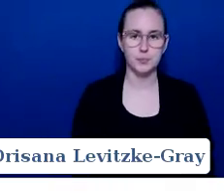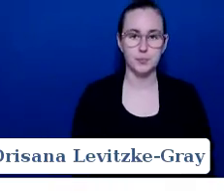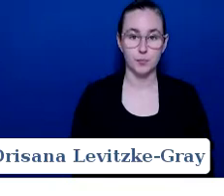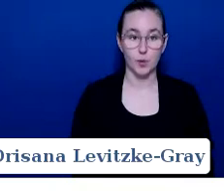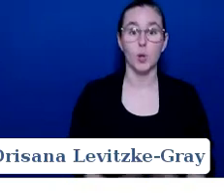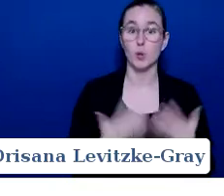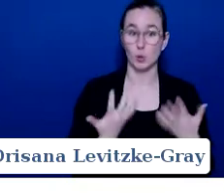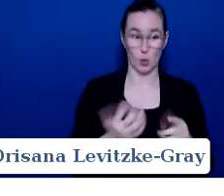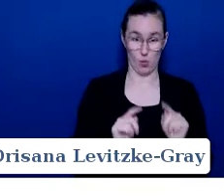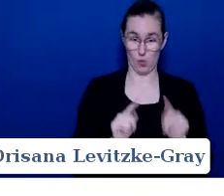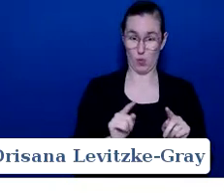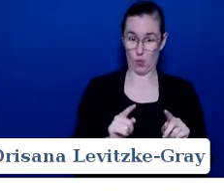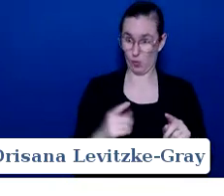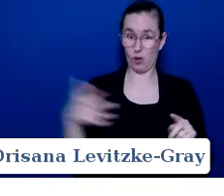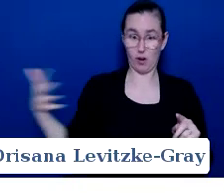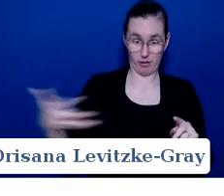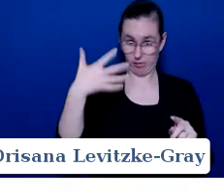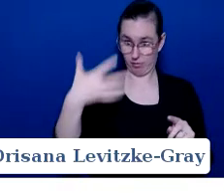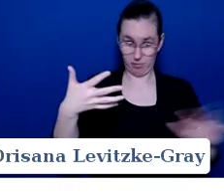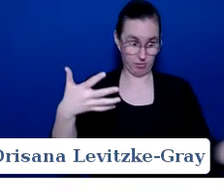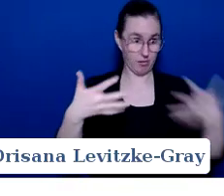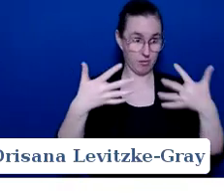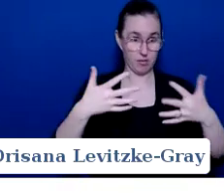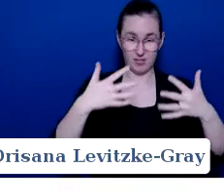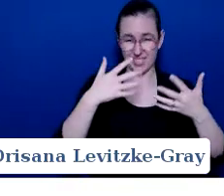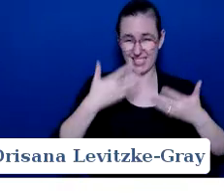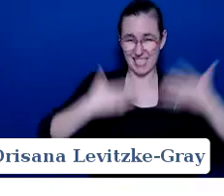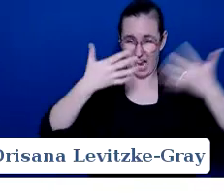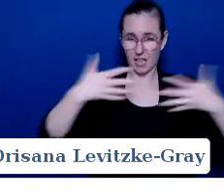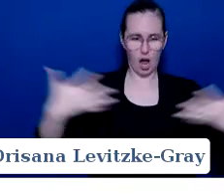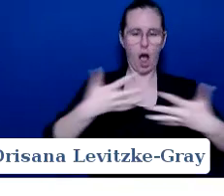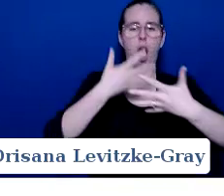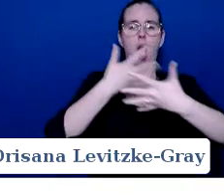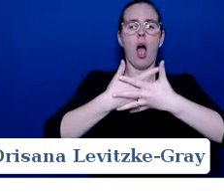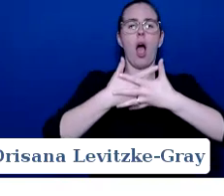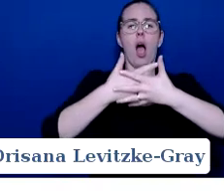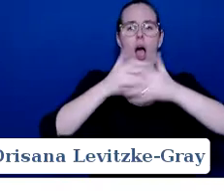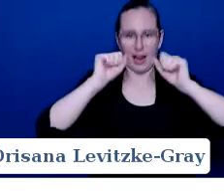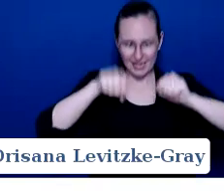afterwards organize interoperability with social registry. So to conclude,